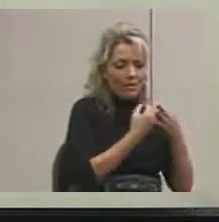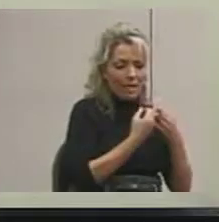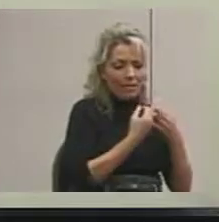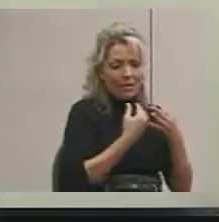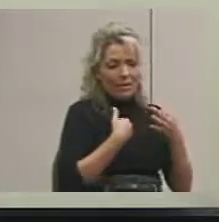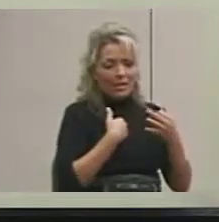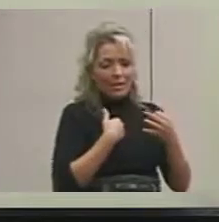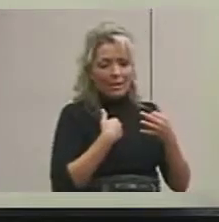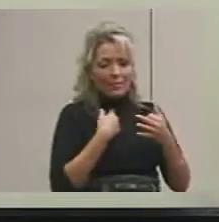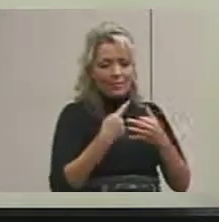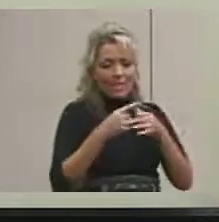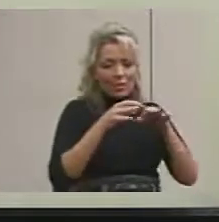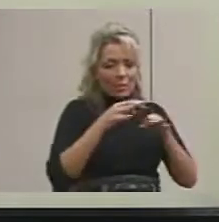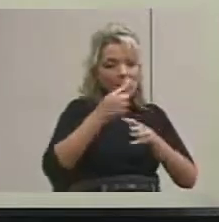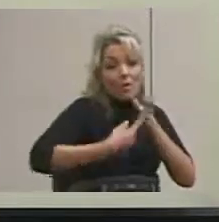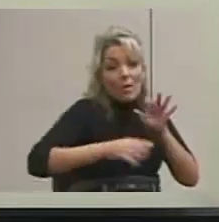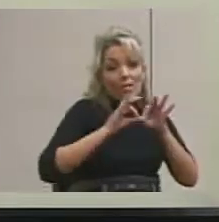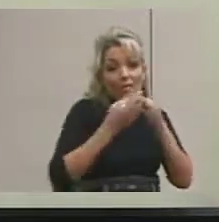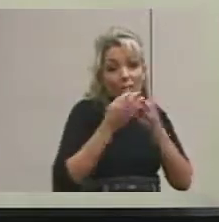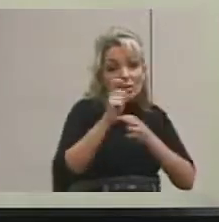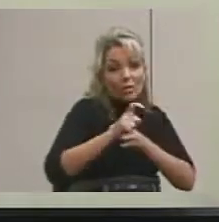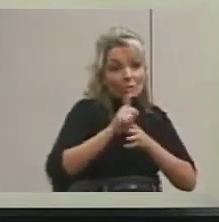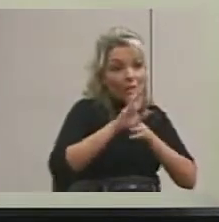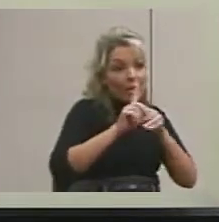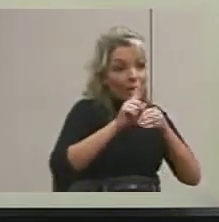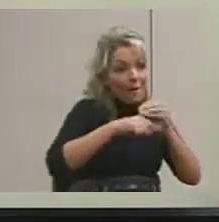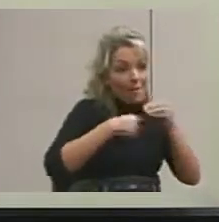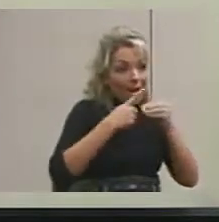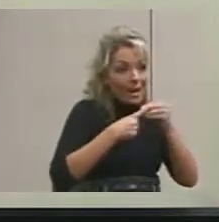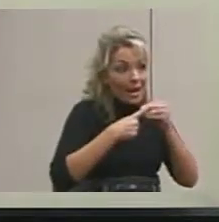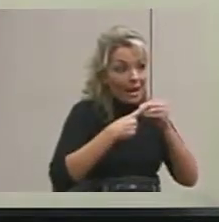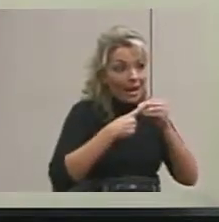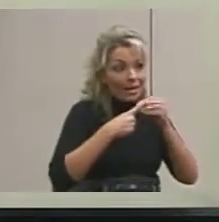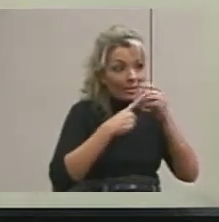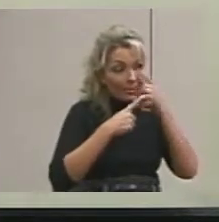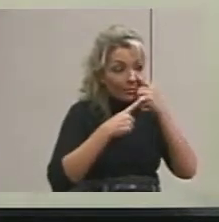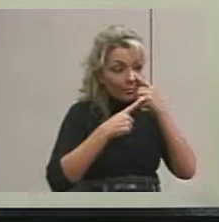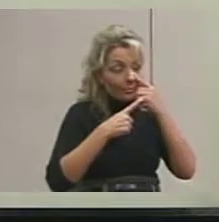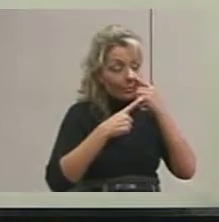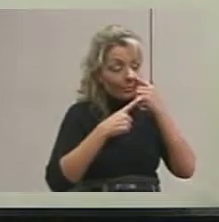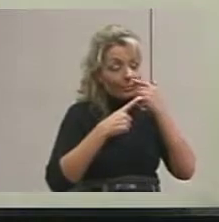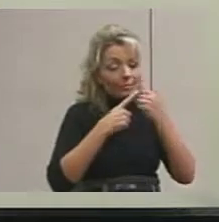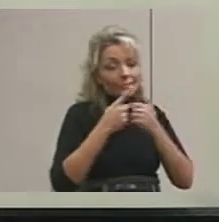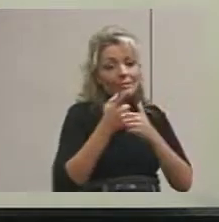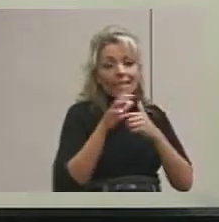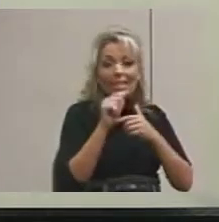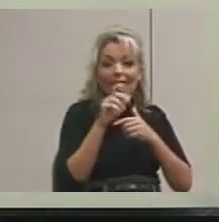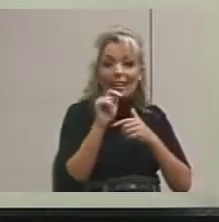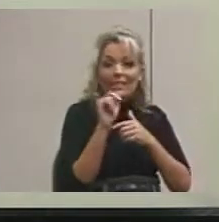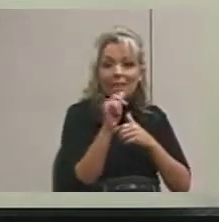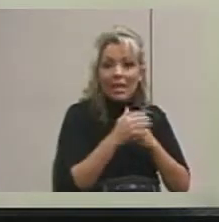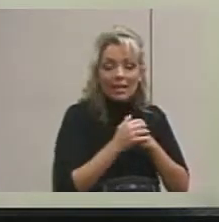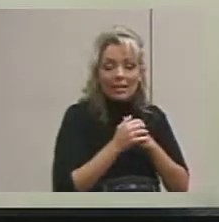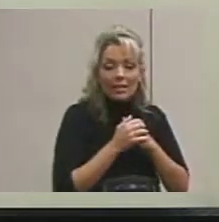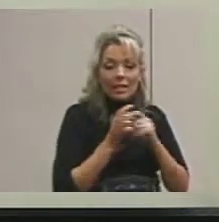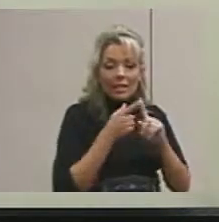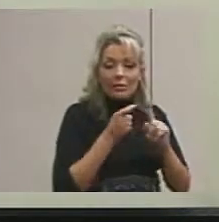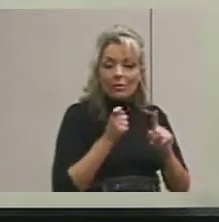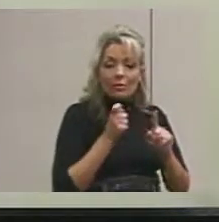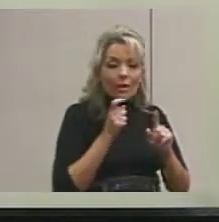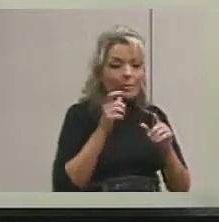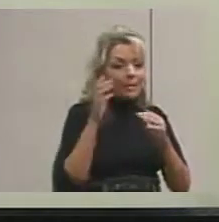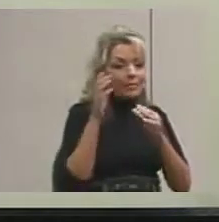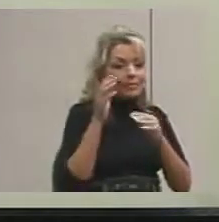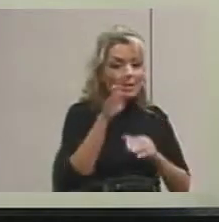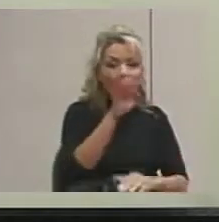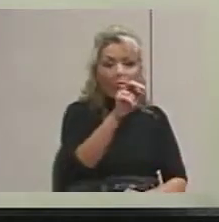should do this, and they should do that, and, I think it would depend on if you should share. He acted like he came from the Brady Bunch